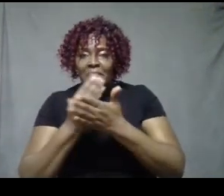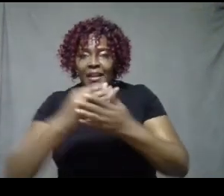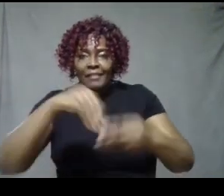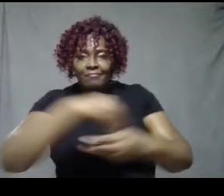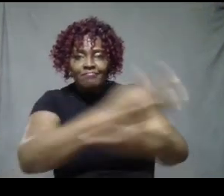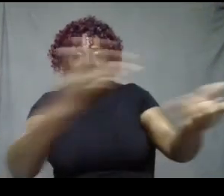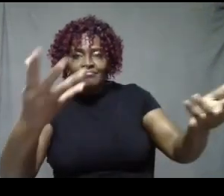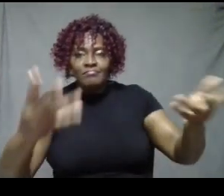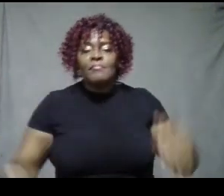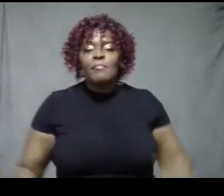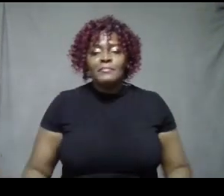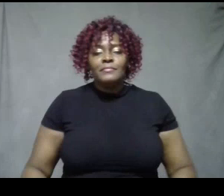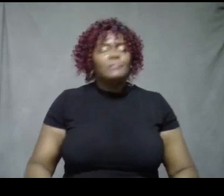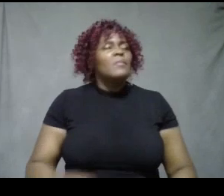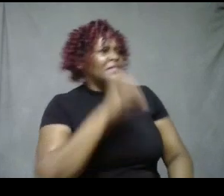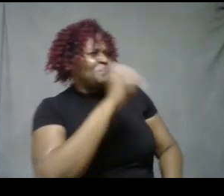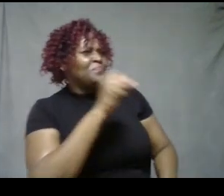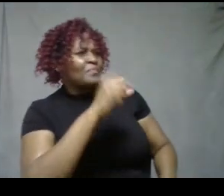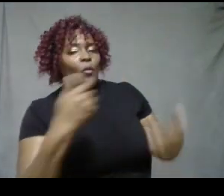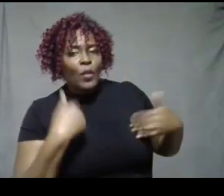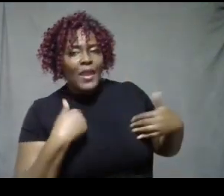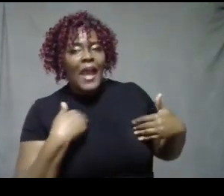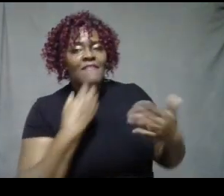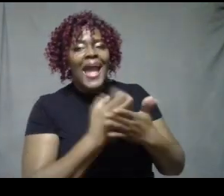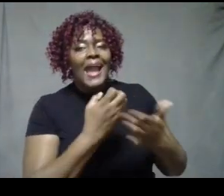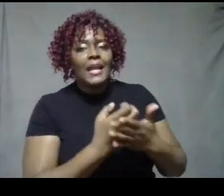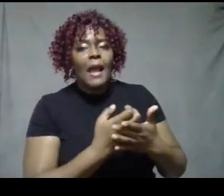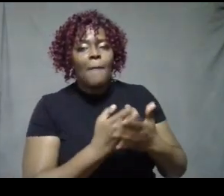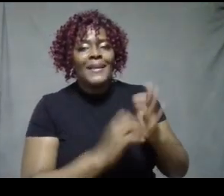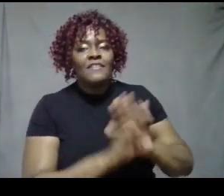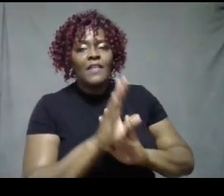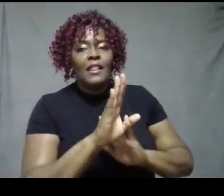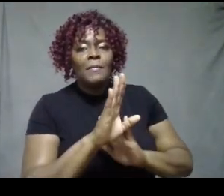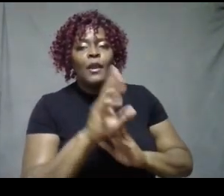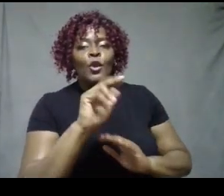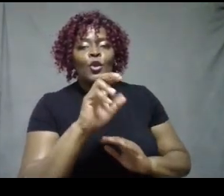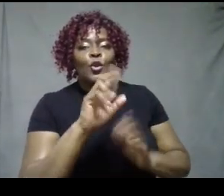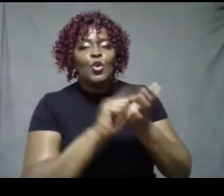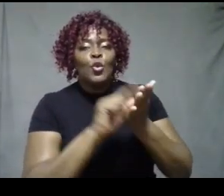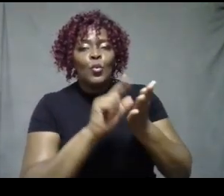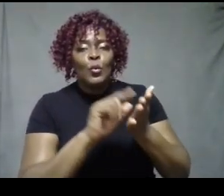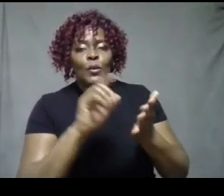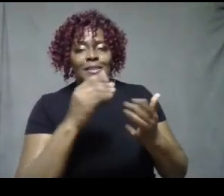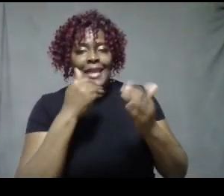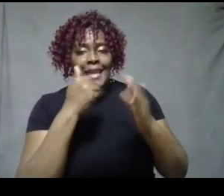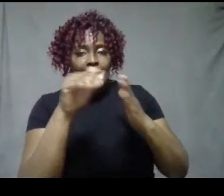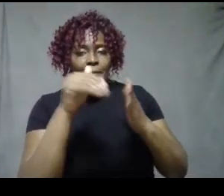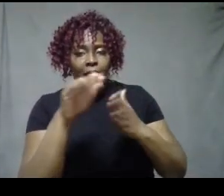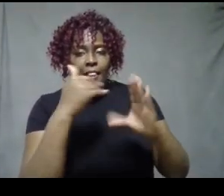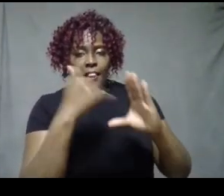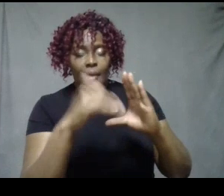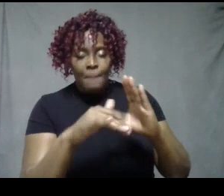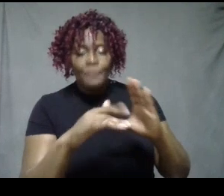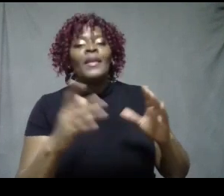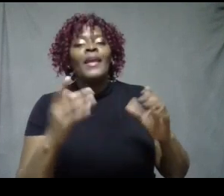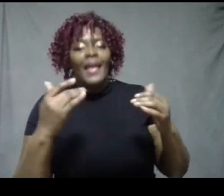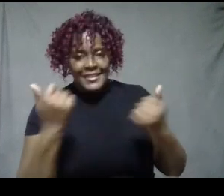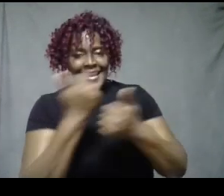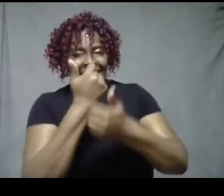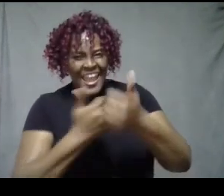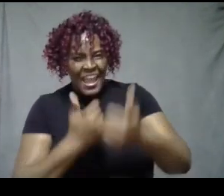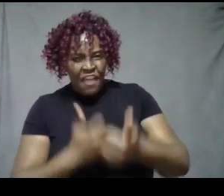If I could answer that, we do have an economic development newsletter email list, and that is every business that does have a BTR in the city. Their